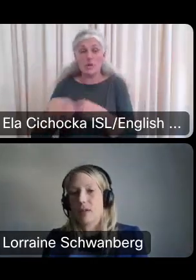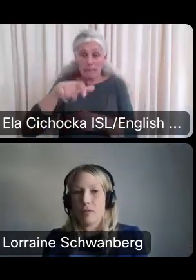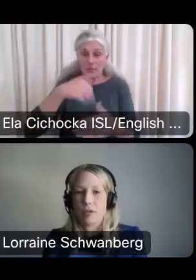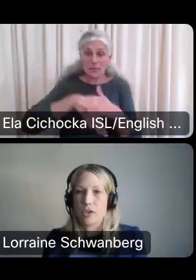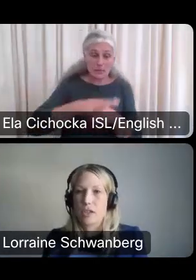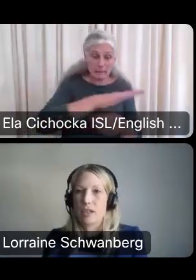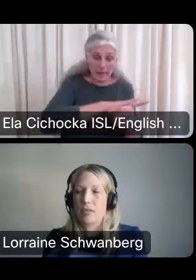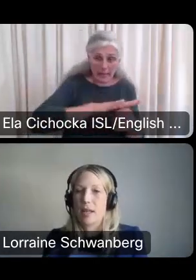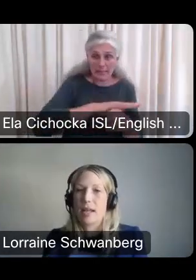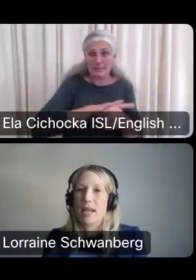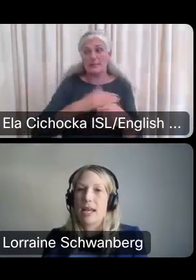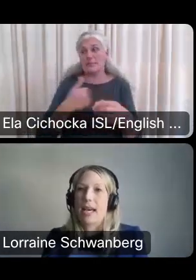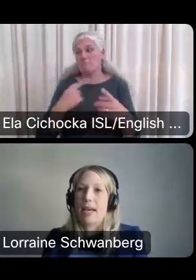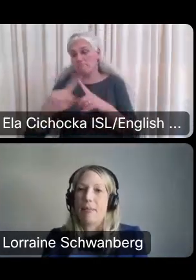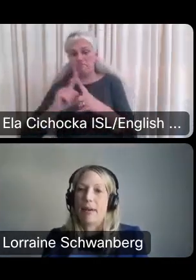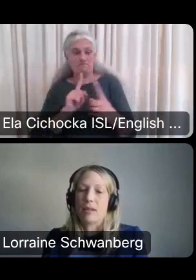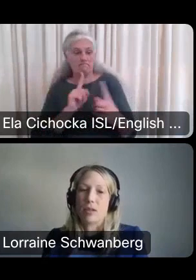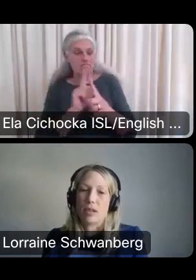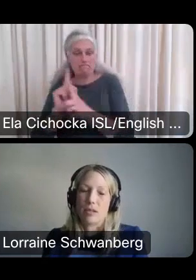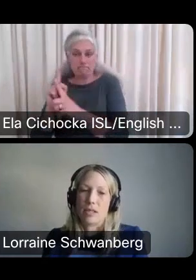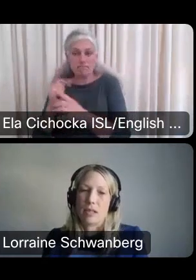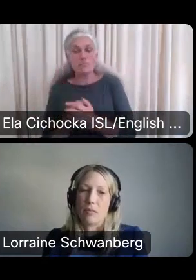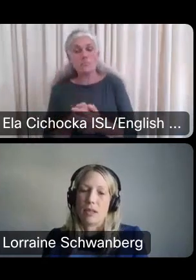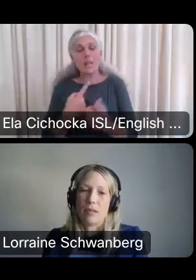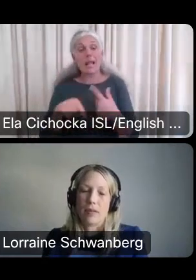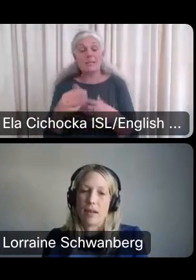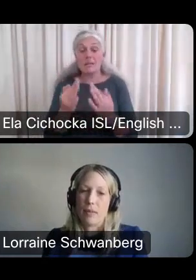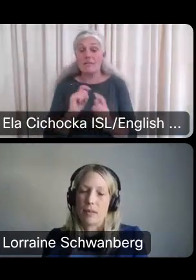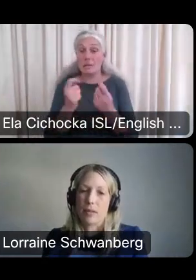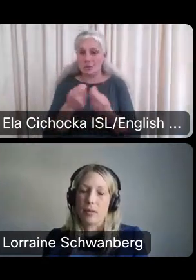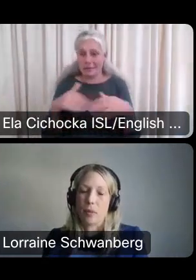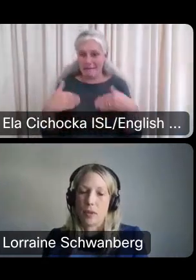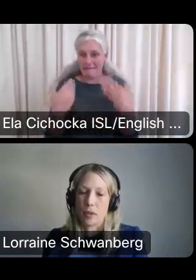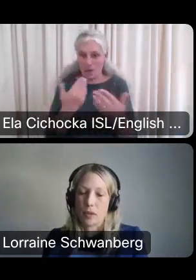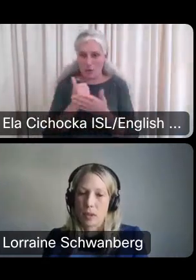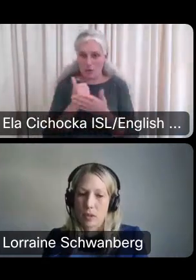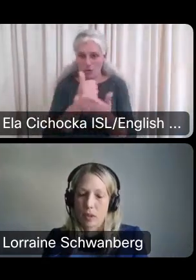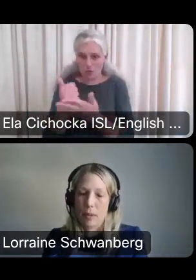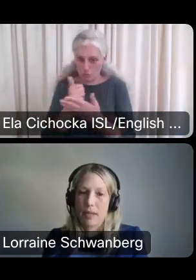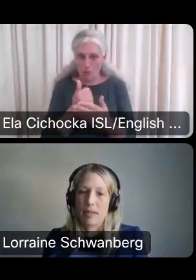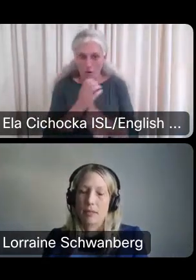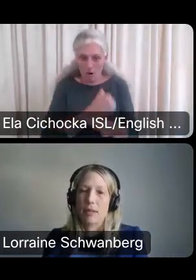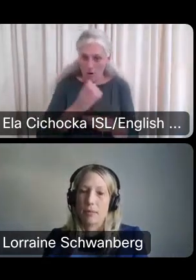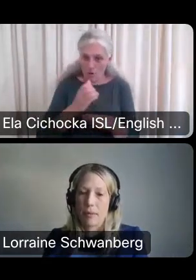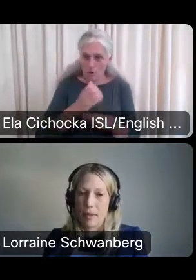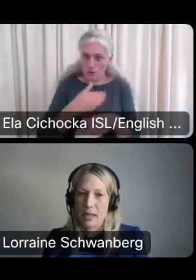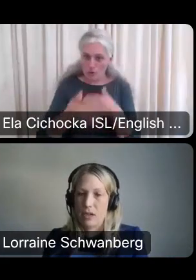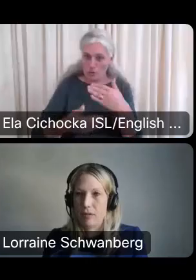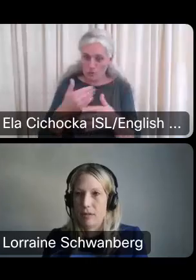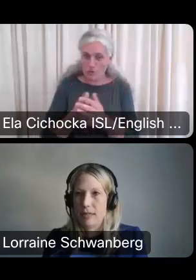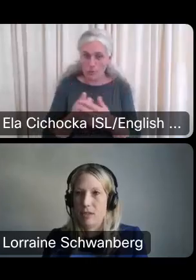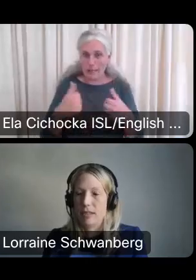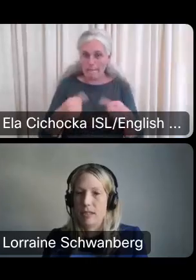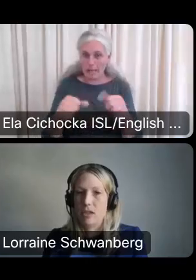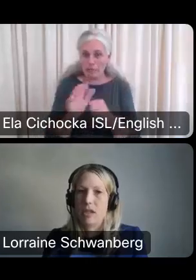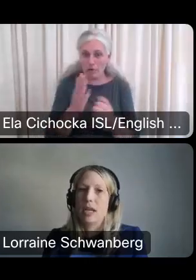and some virtually as well. And certainly our team is available to support you on an ongoing basis with the implementation of